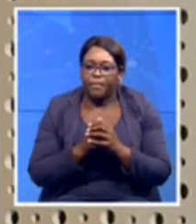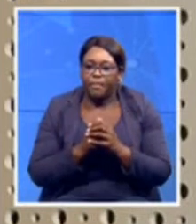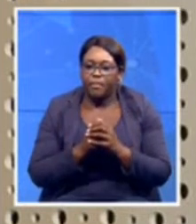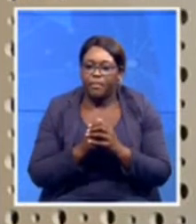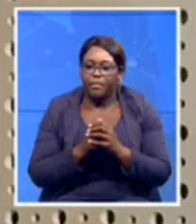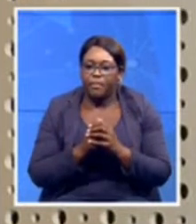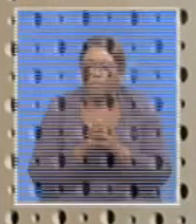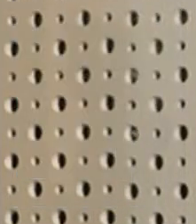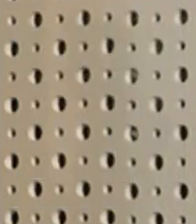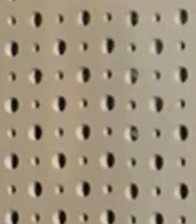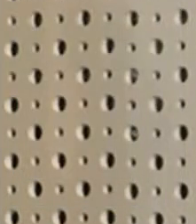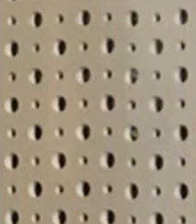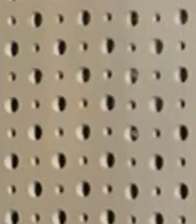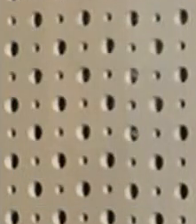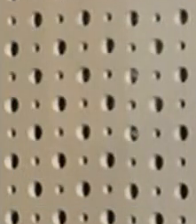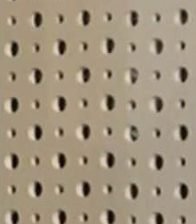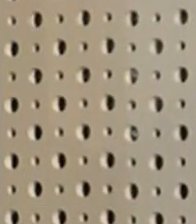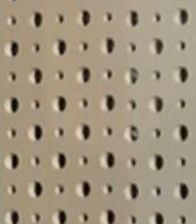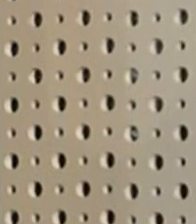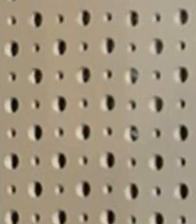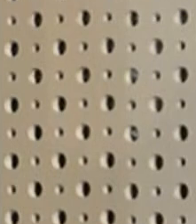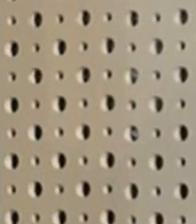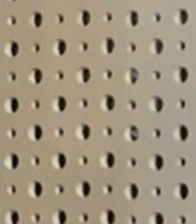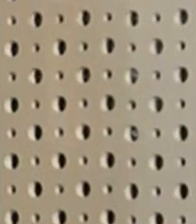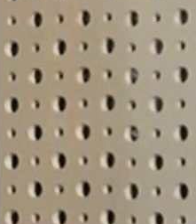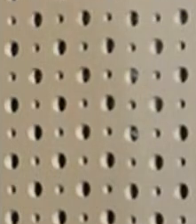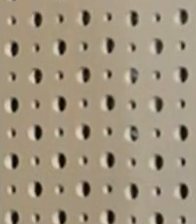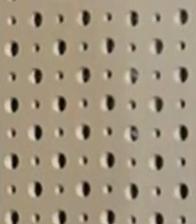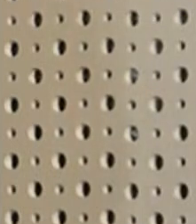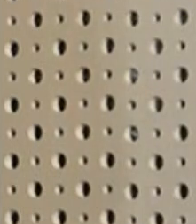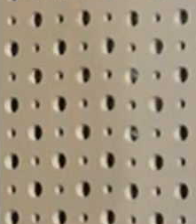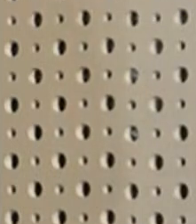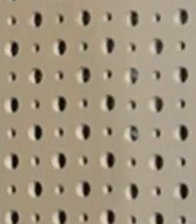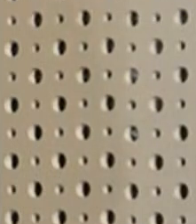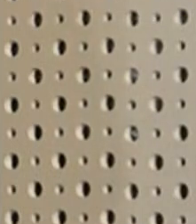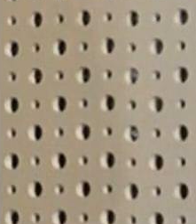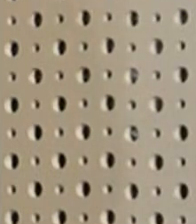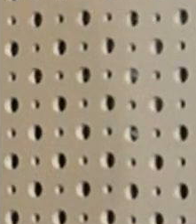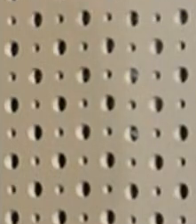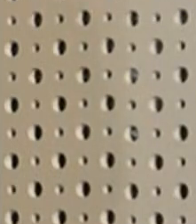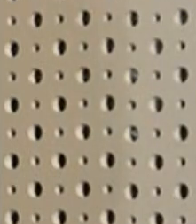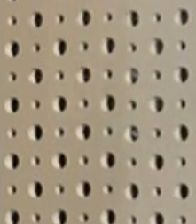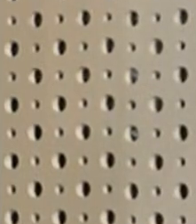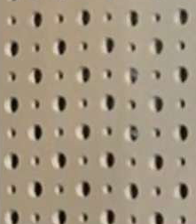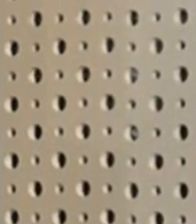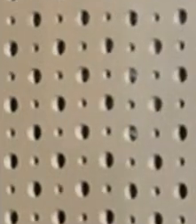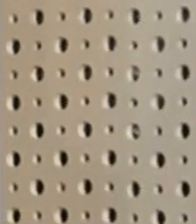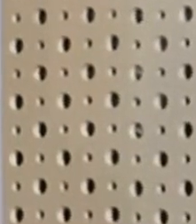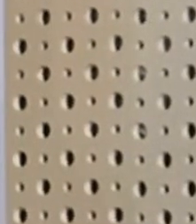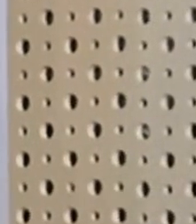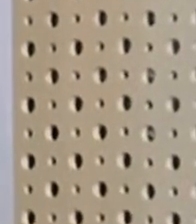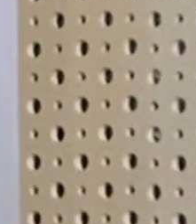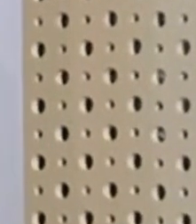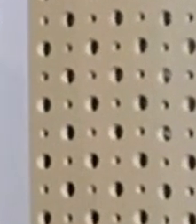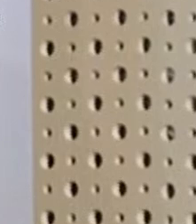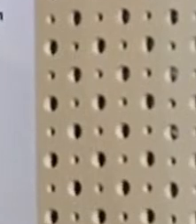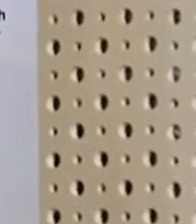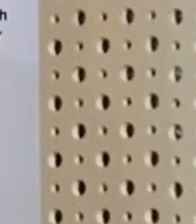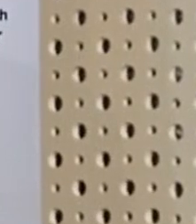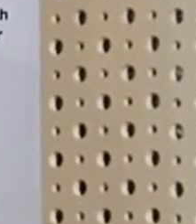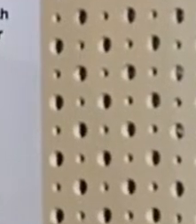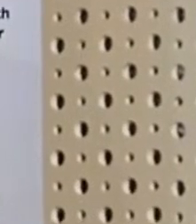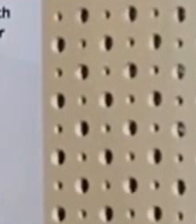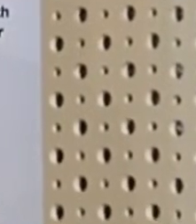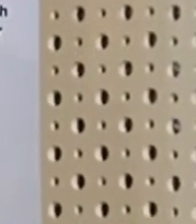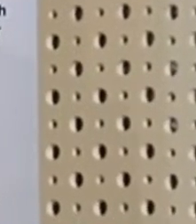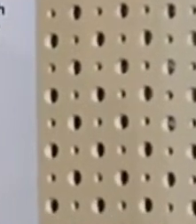Okay, while colleagues are bringing those ones for online platforms, maybe